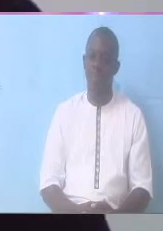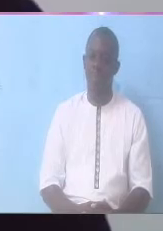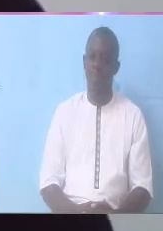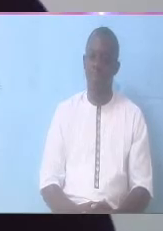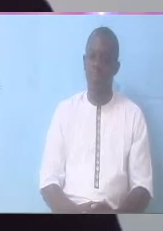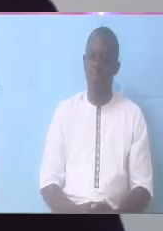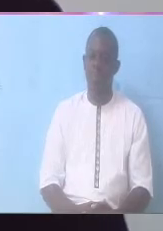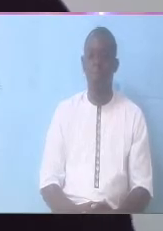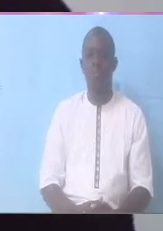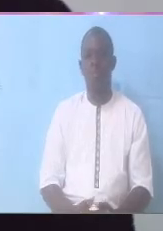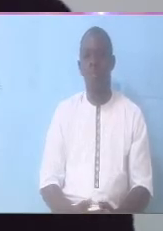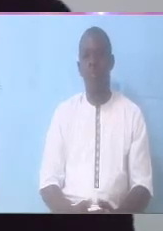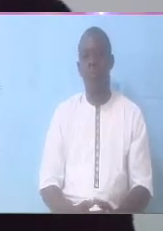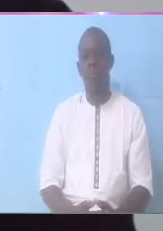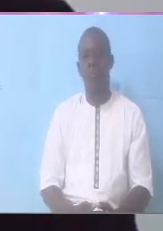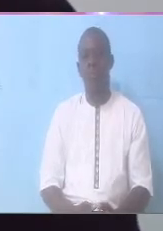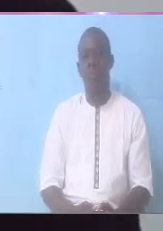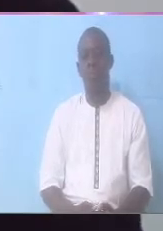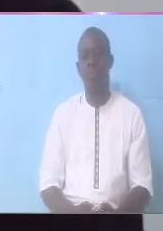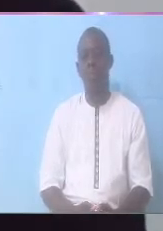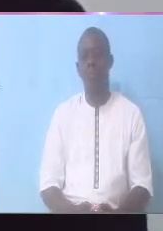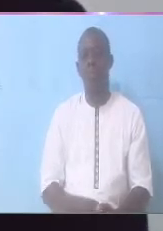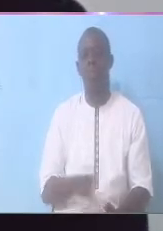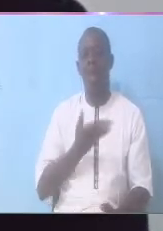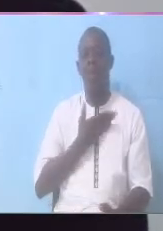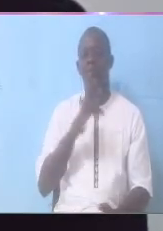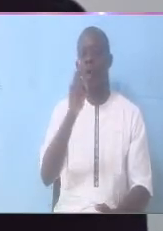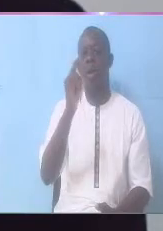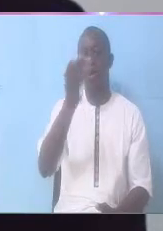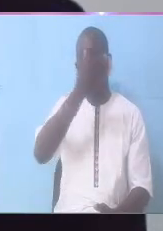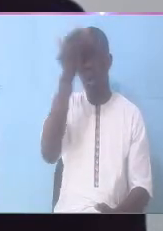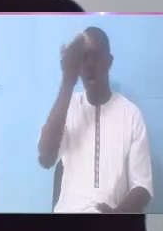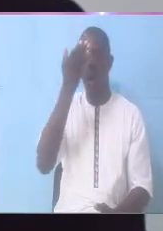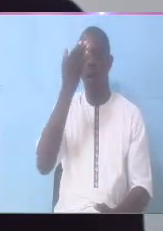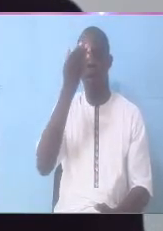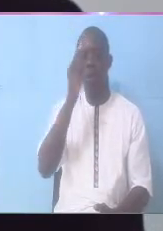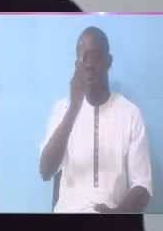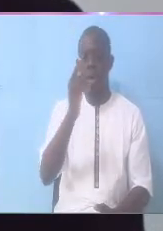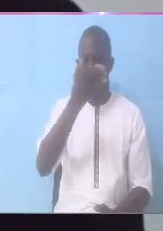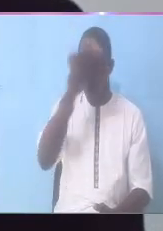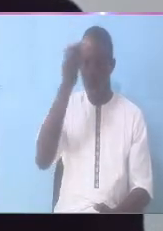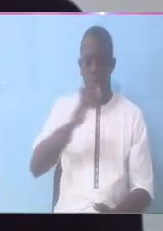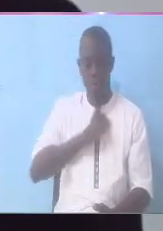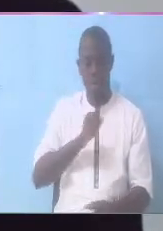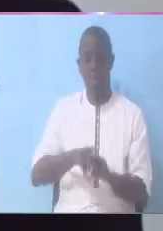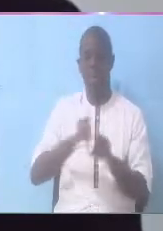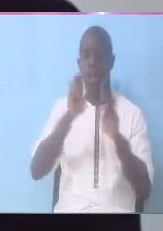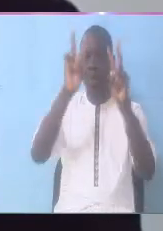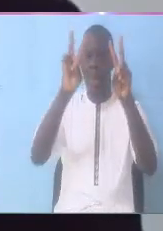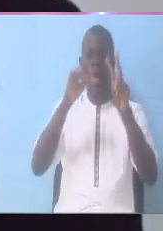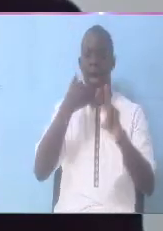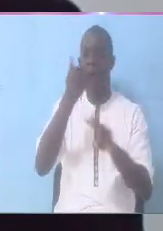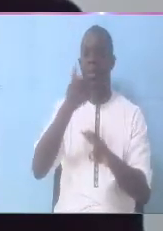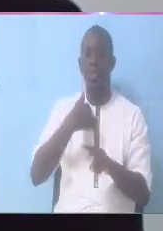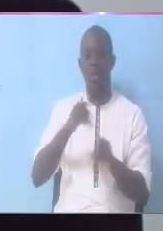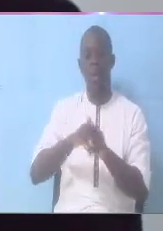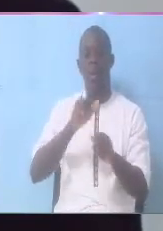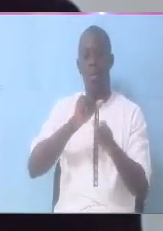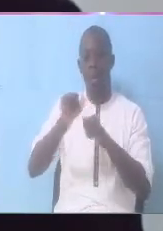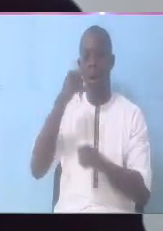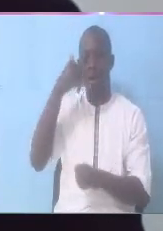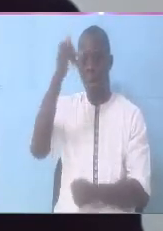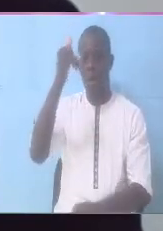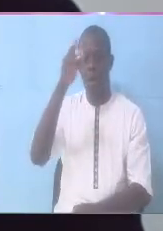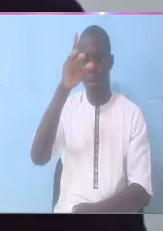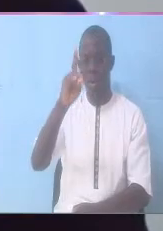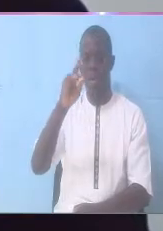olma. And then one fine morning, and then I call Jammeh asked me to call Daba Marena, but before he